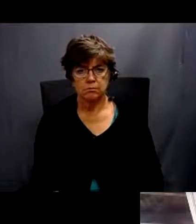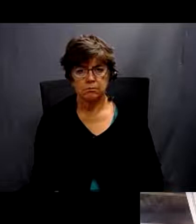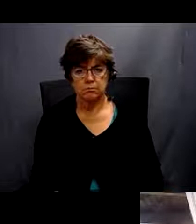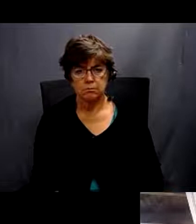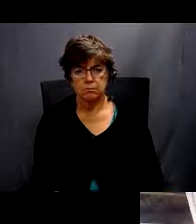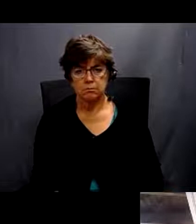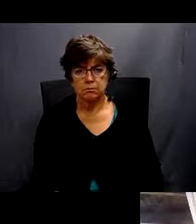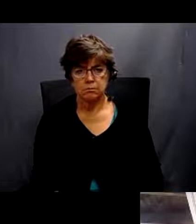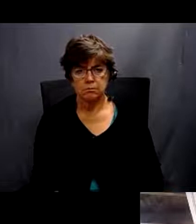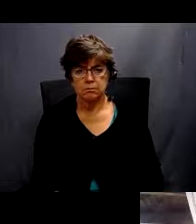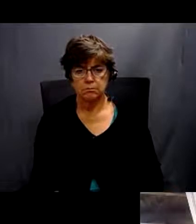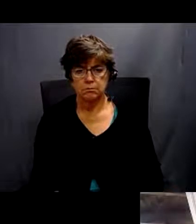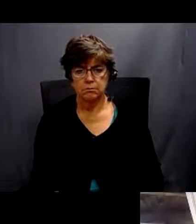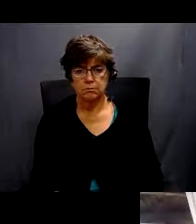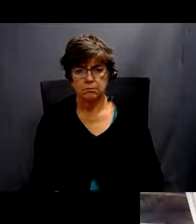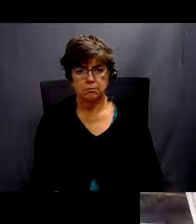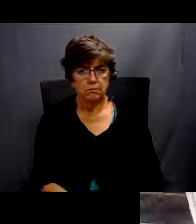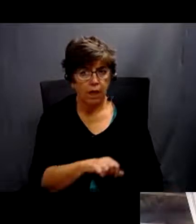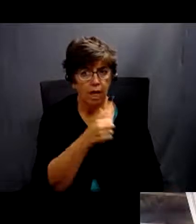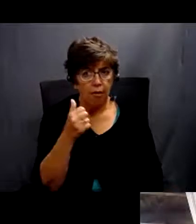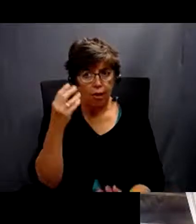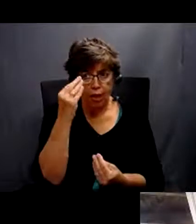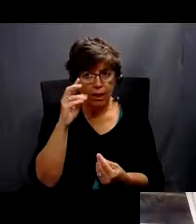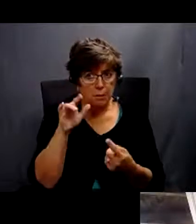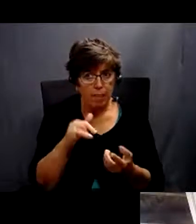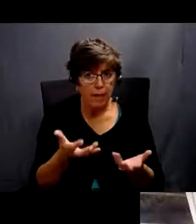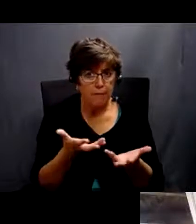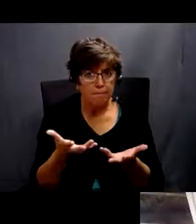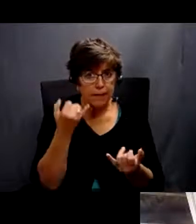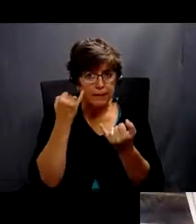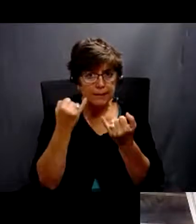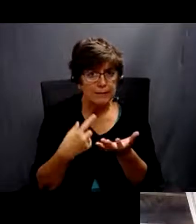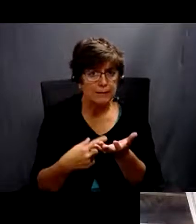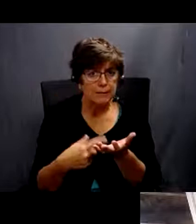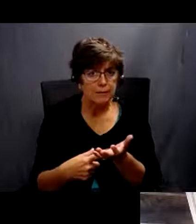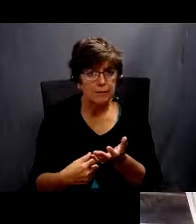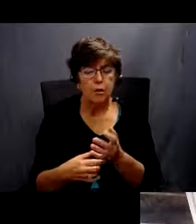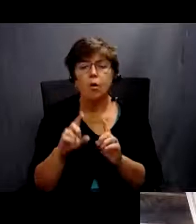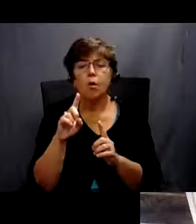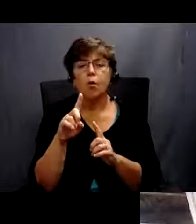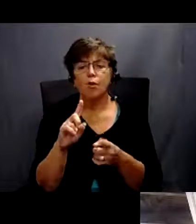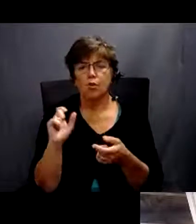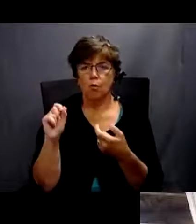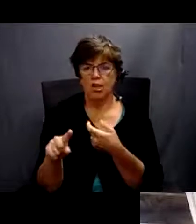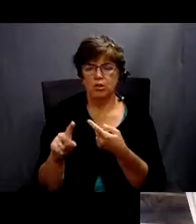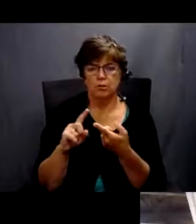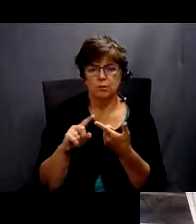Thanks. Anybody else have some thoughts on that? And I guess with that, I have a question of